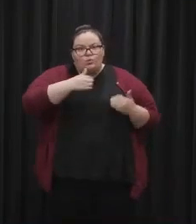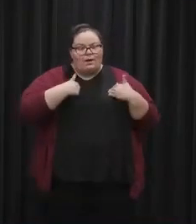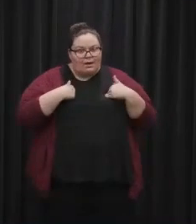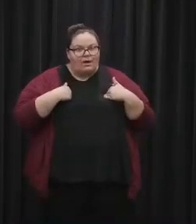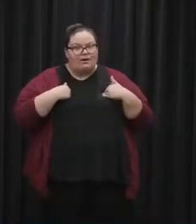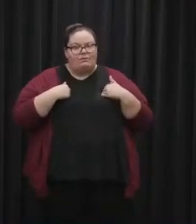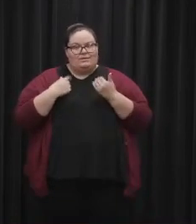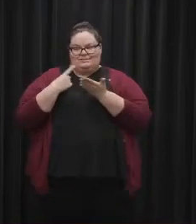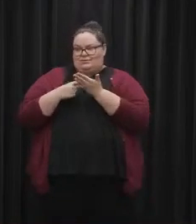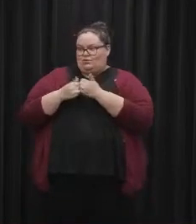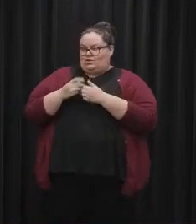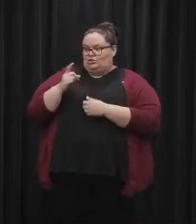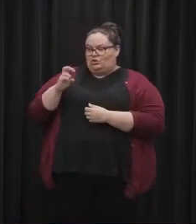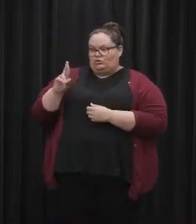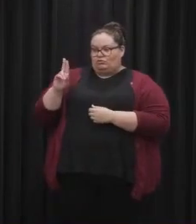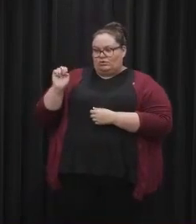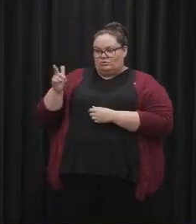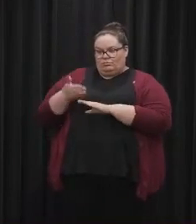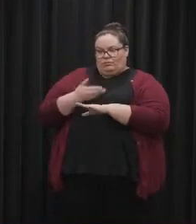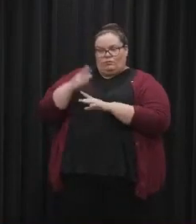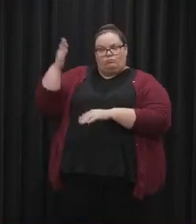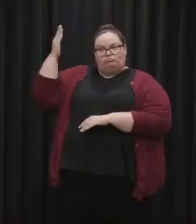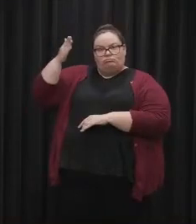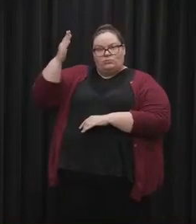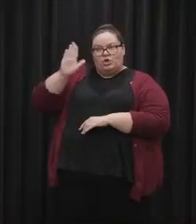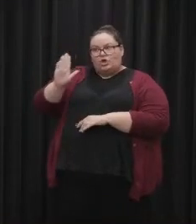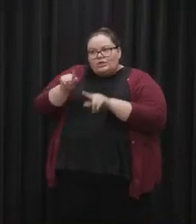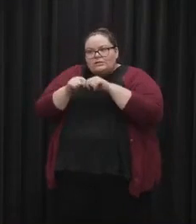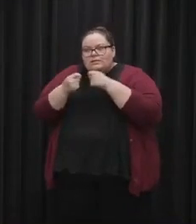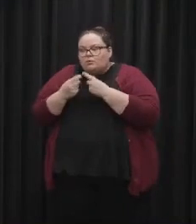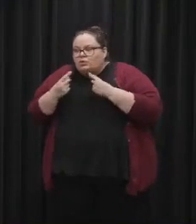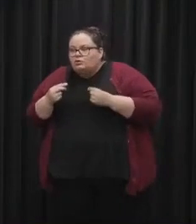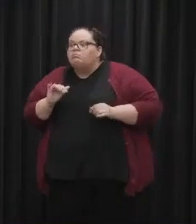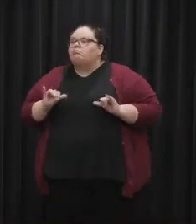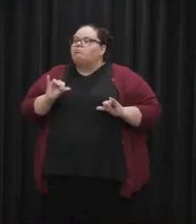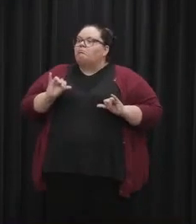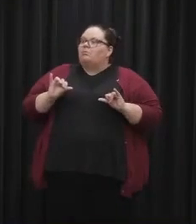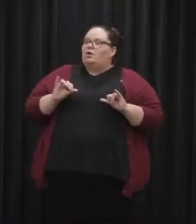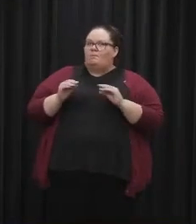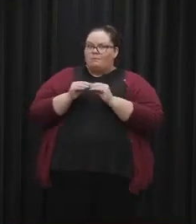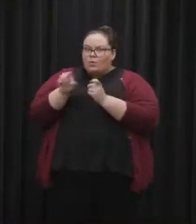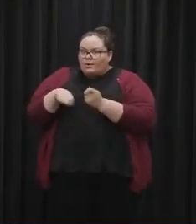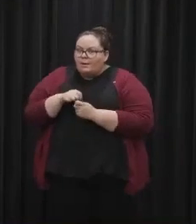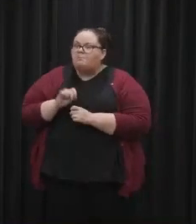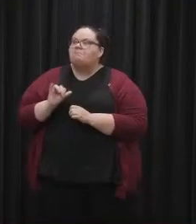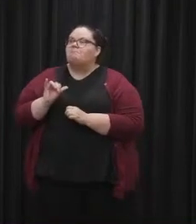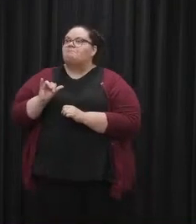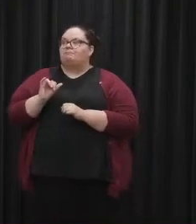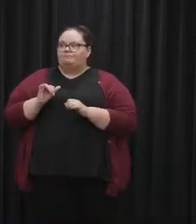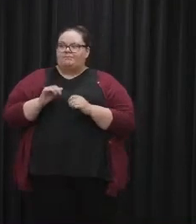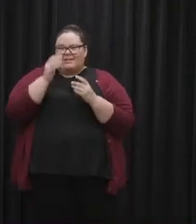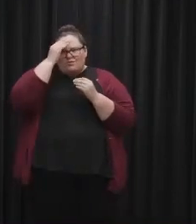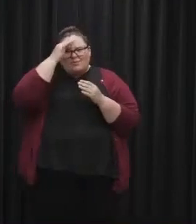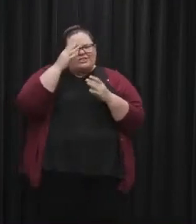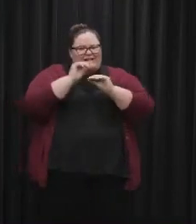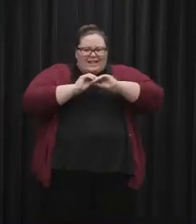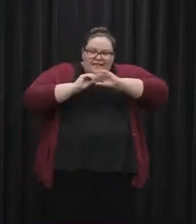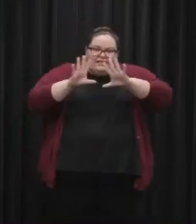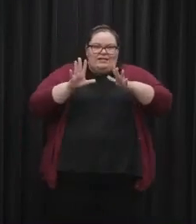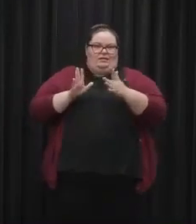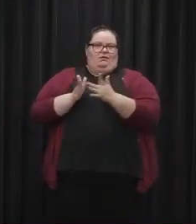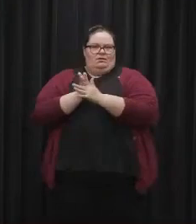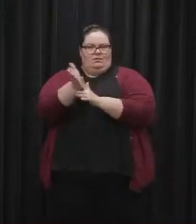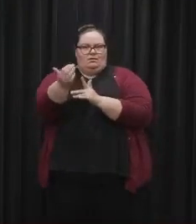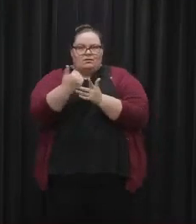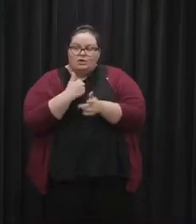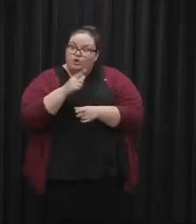gather. I was talking with Dr. Russell before this briefing about the steps her team is making to provide ever more accurate and detailed information so that you can